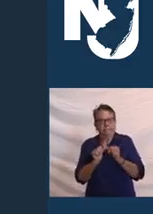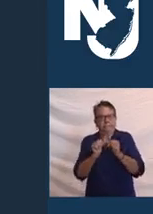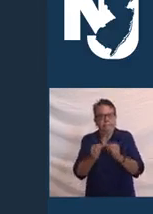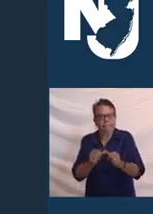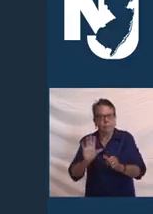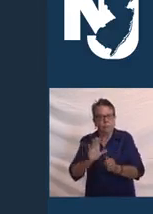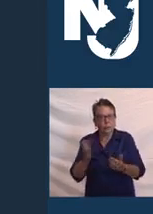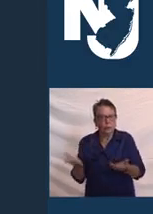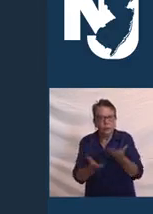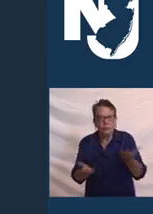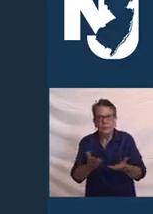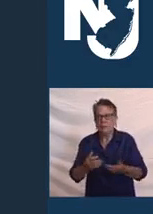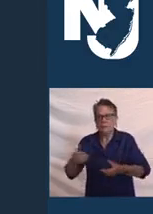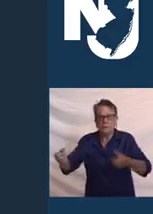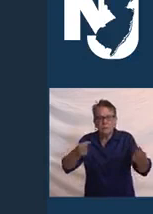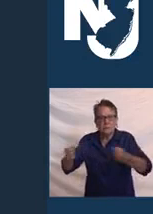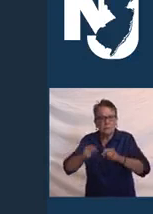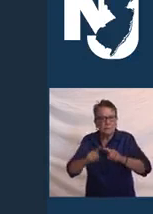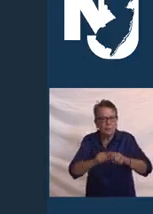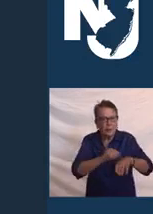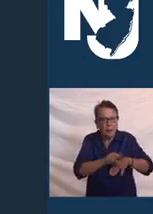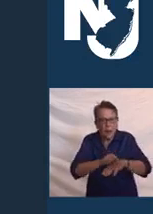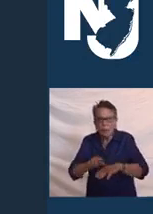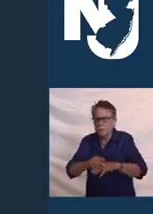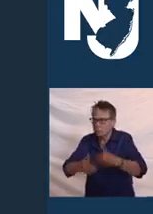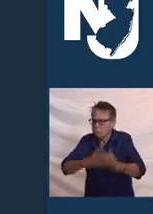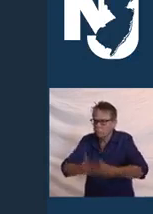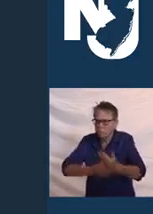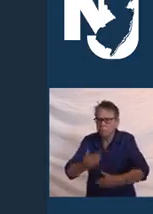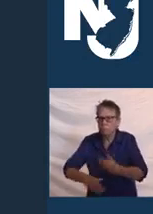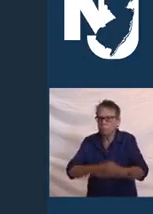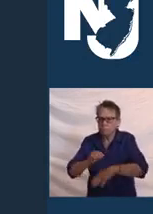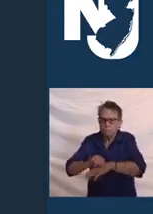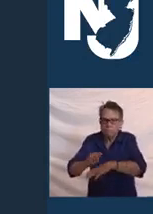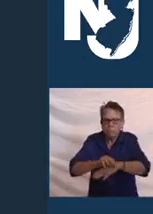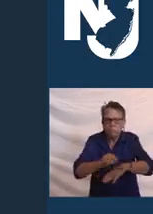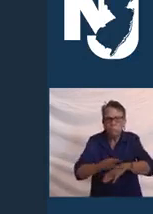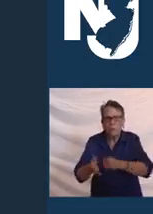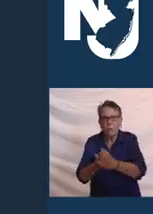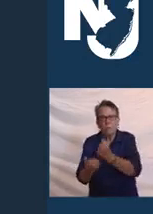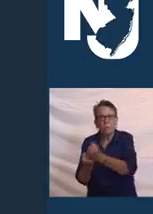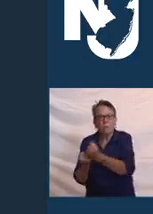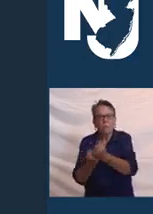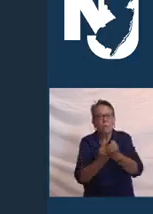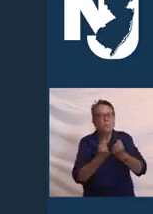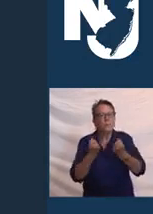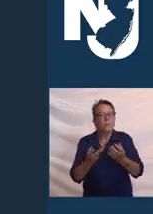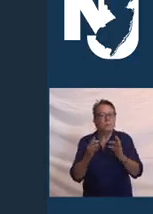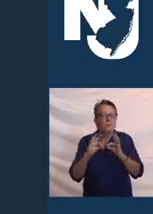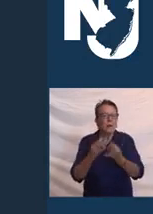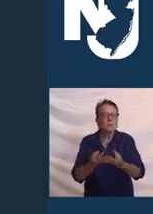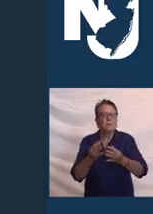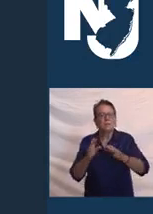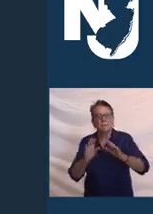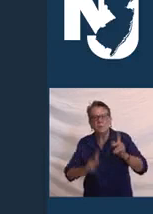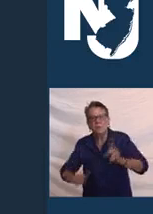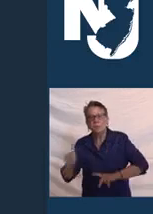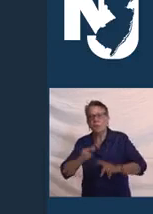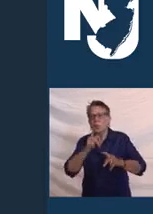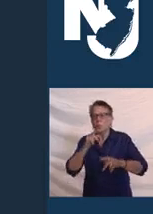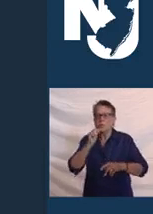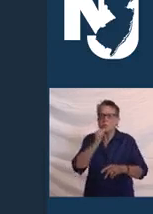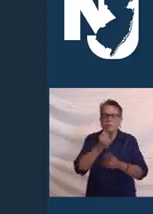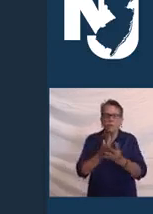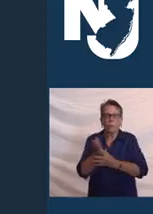stay connected with their community. I had the great honor last Thursday of catching up with Dr. Golfanopoulos and to thank her for